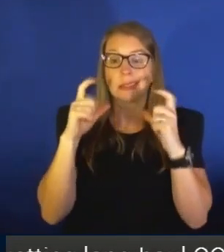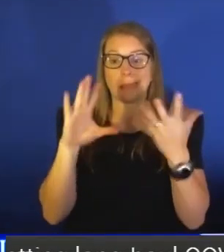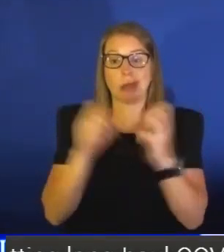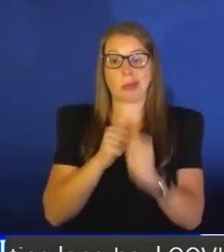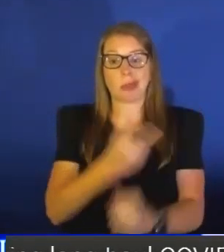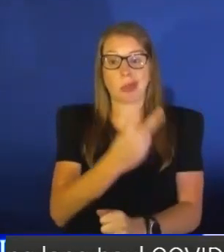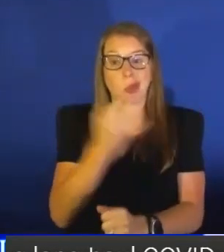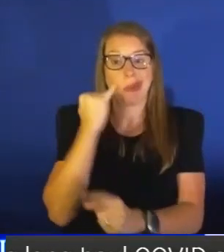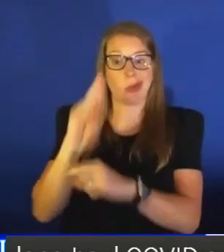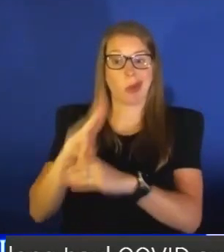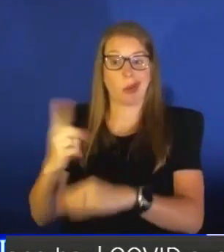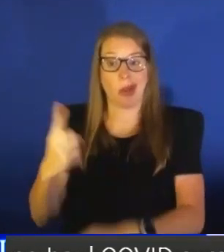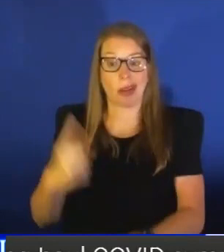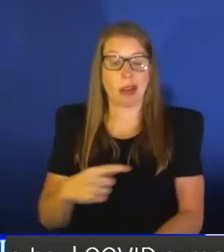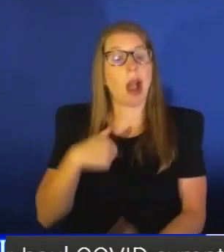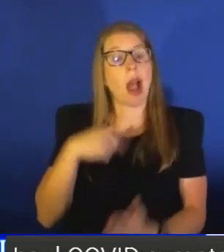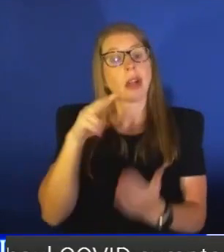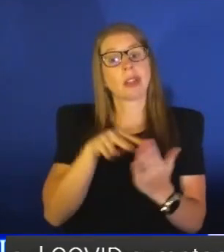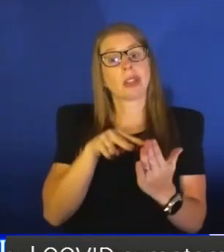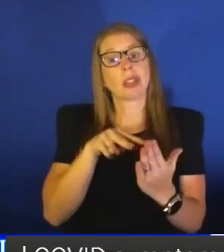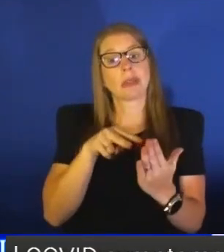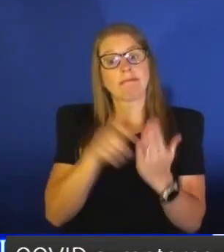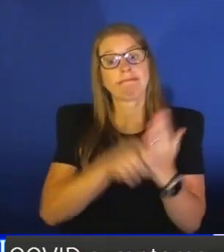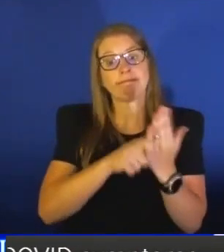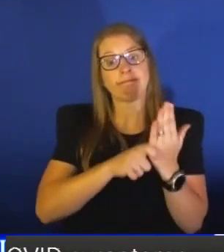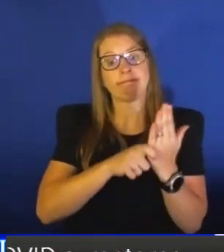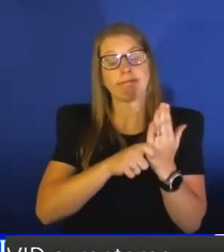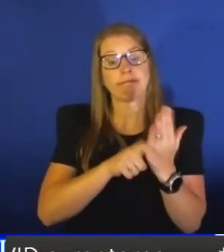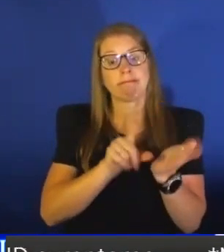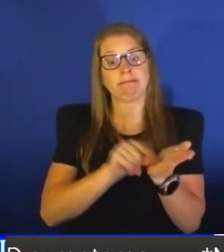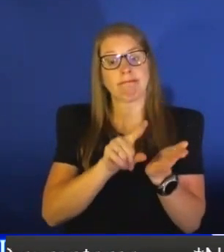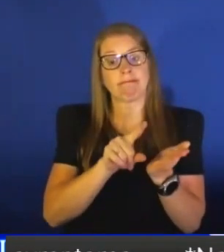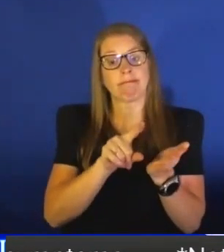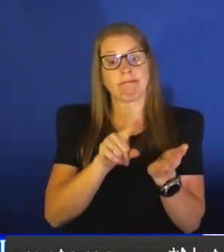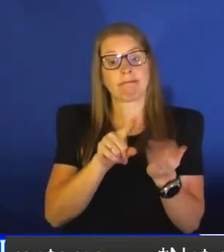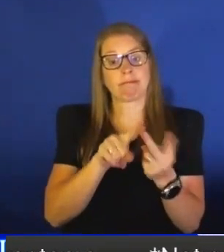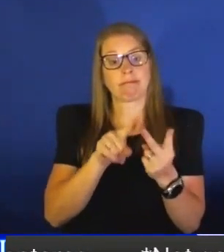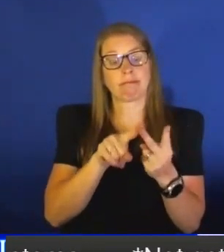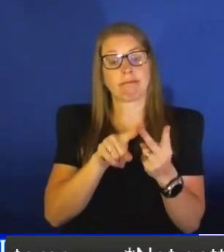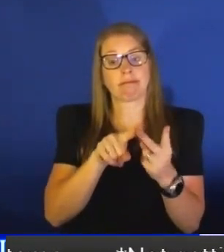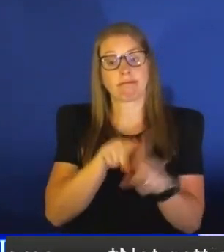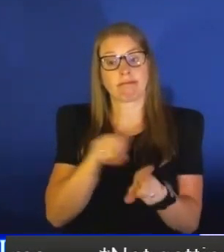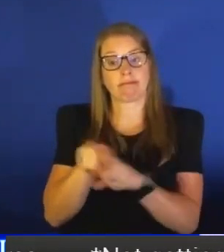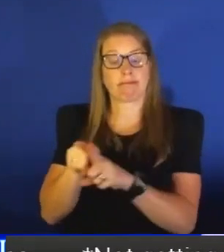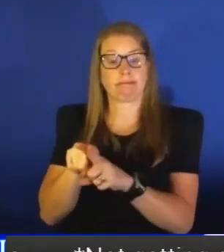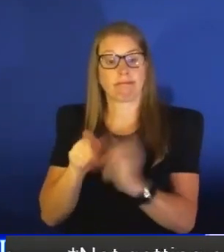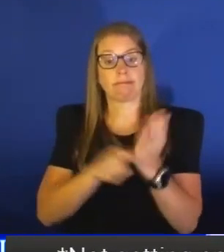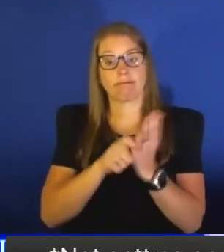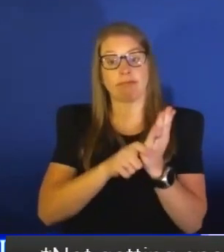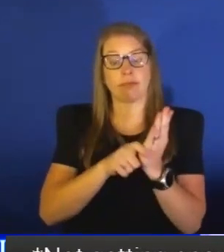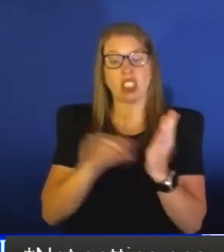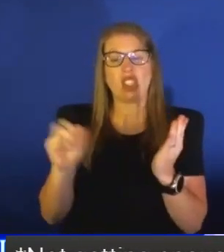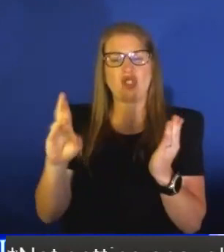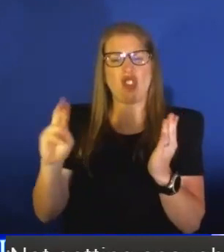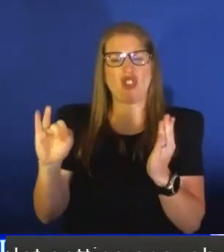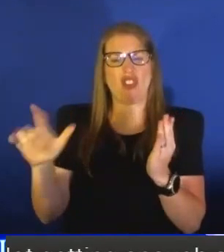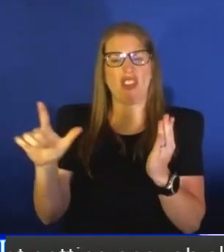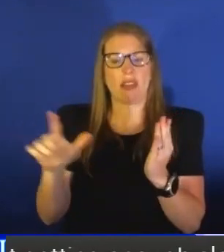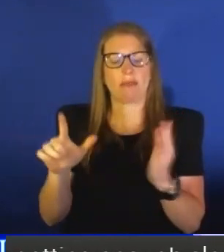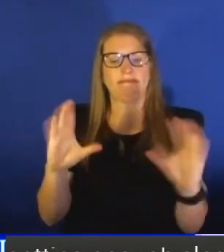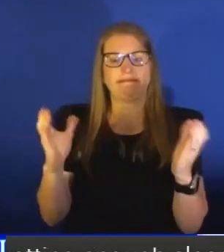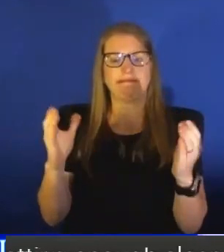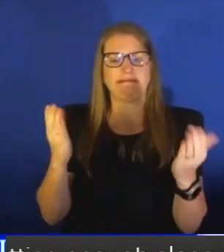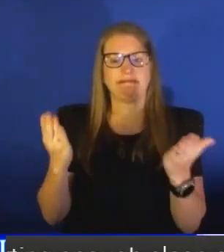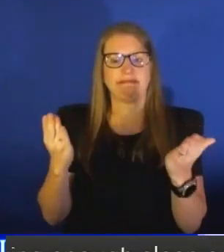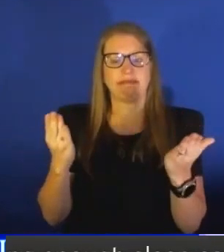looked at this article in the paper, but I also looked at the actual article in the journal. I think it's a lot of